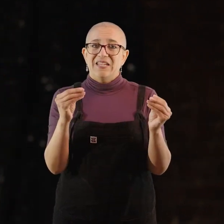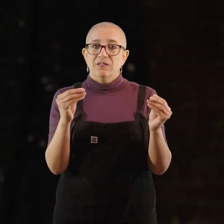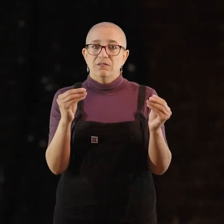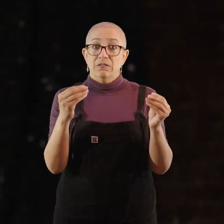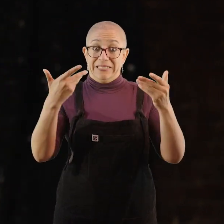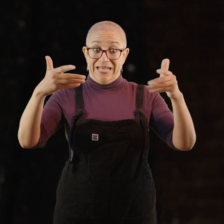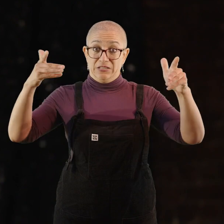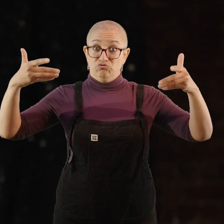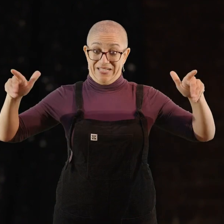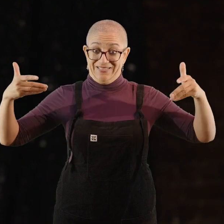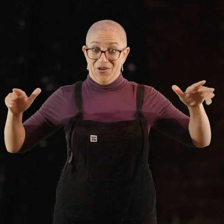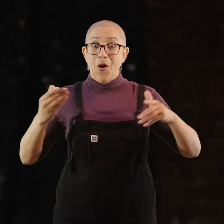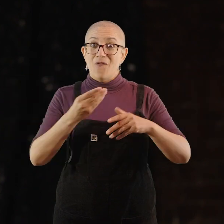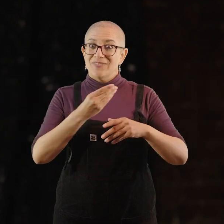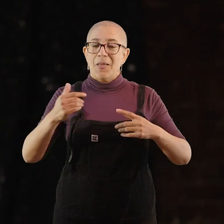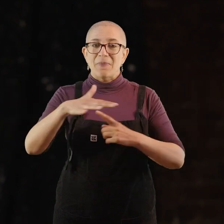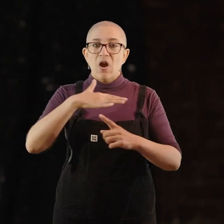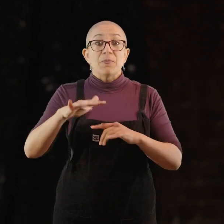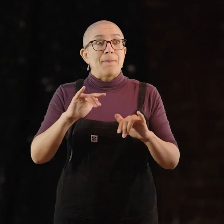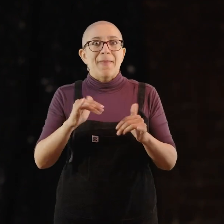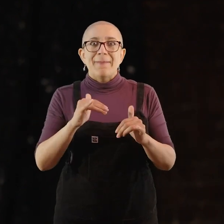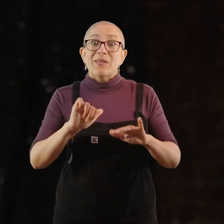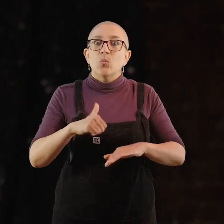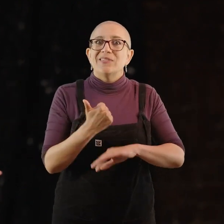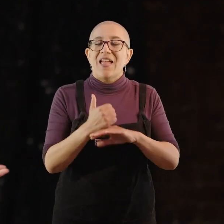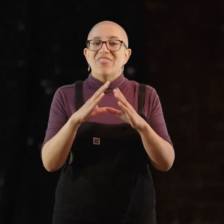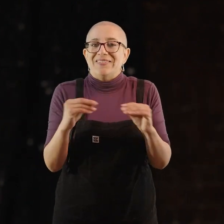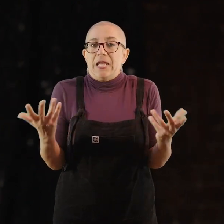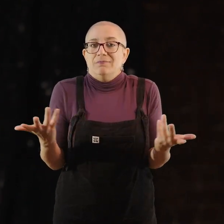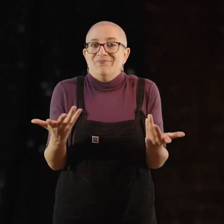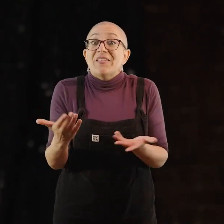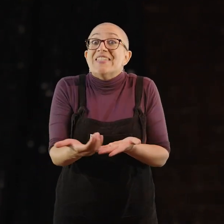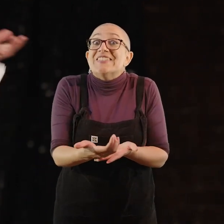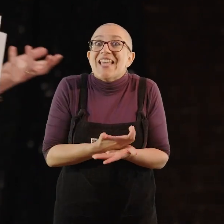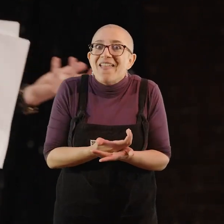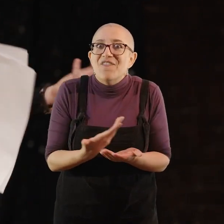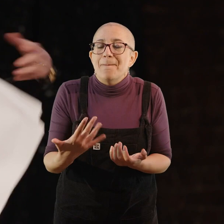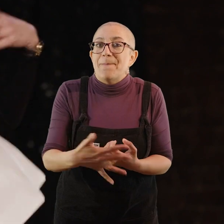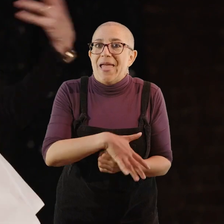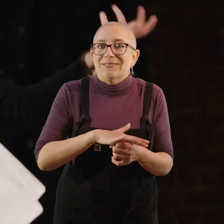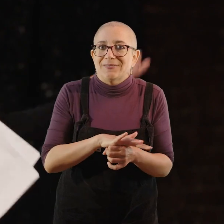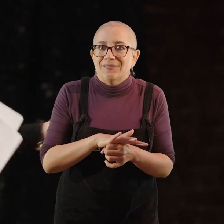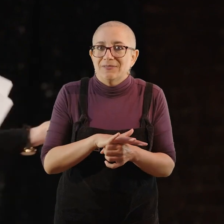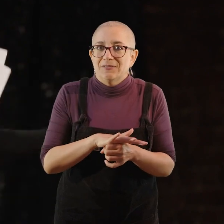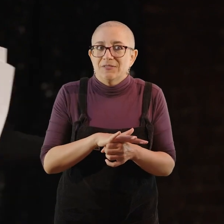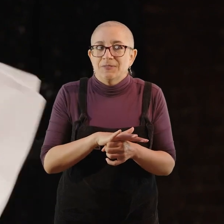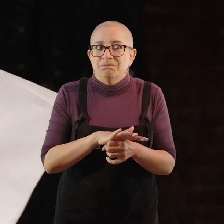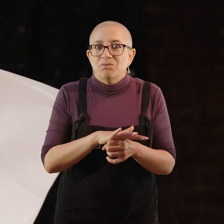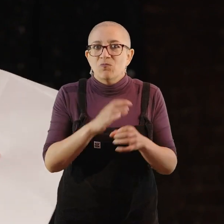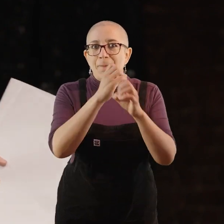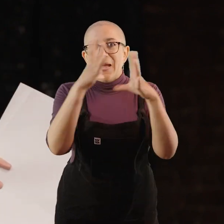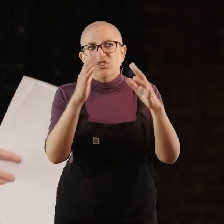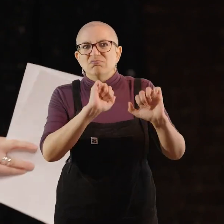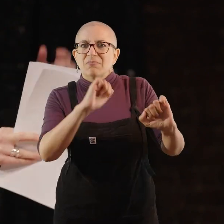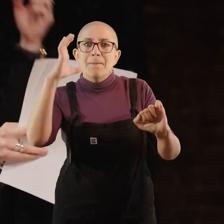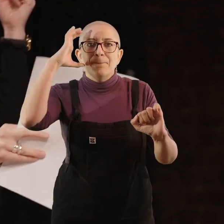to start with. So we're setting it maybe in a safe place, you know, a place where, I mean, let's imagine for a moment what their bedroom